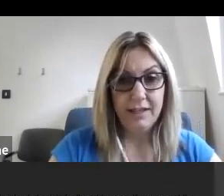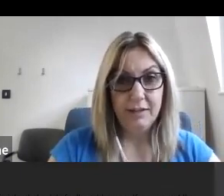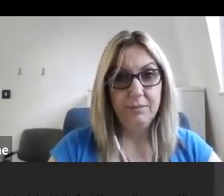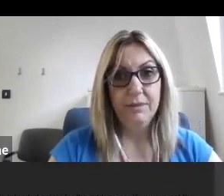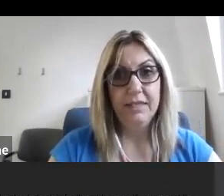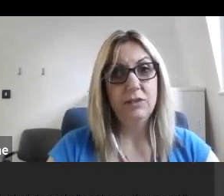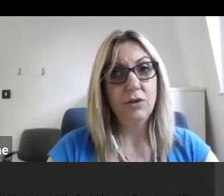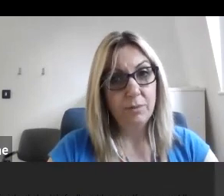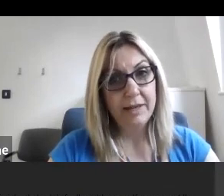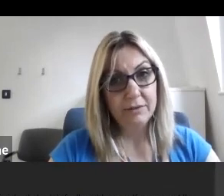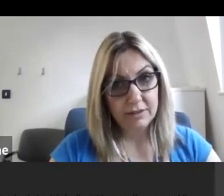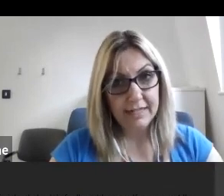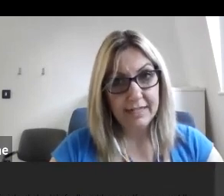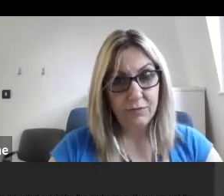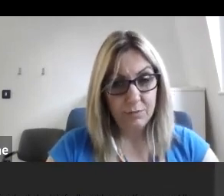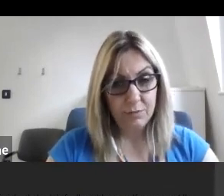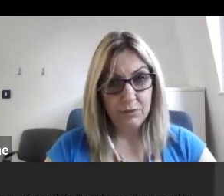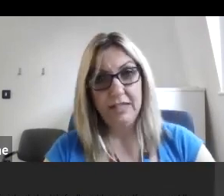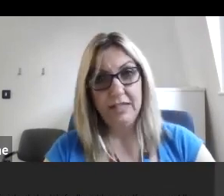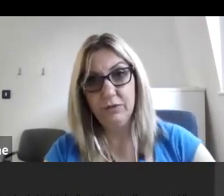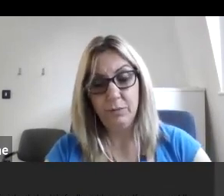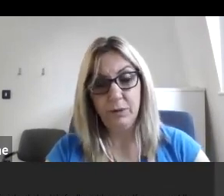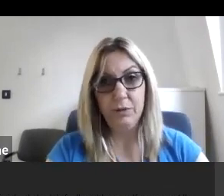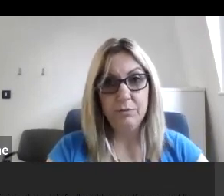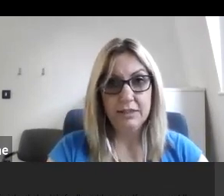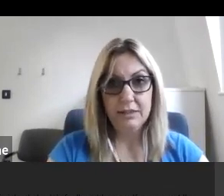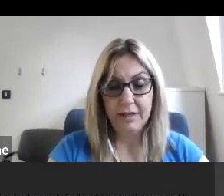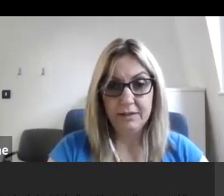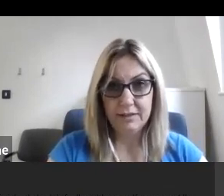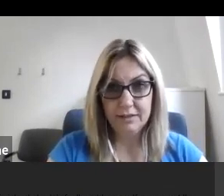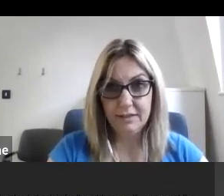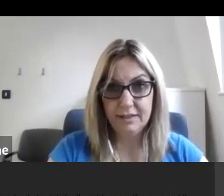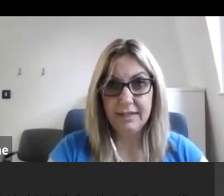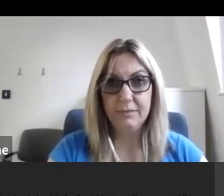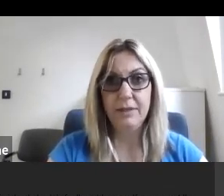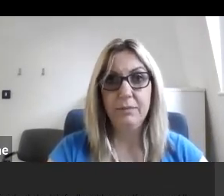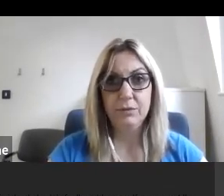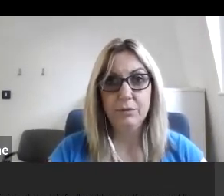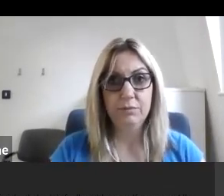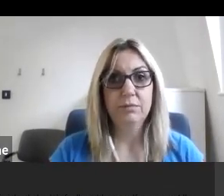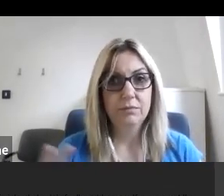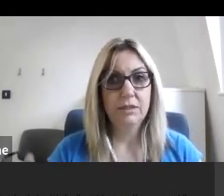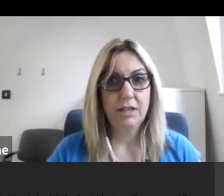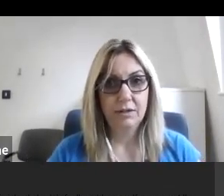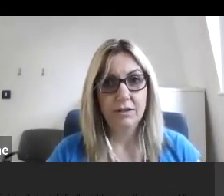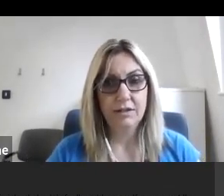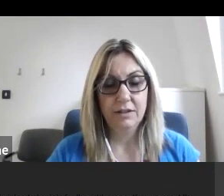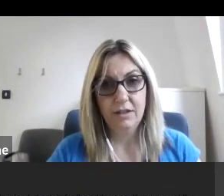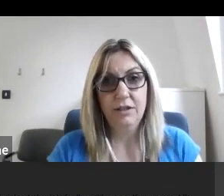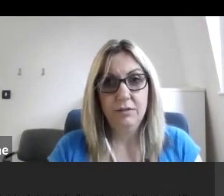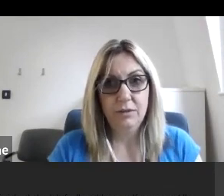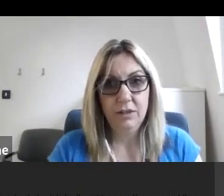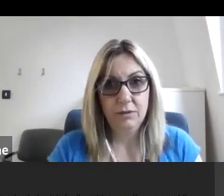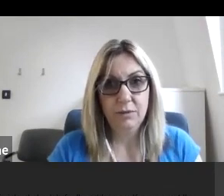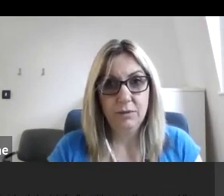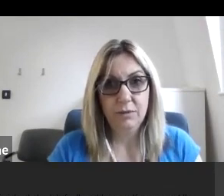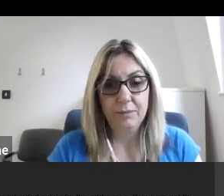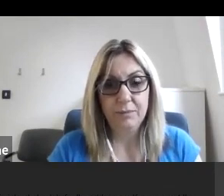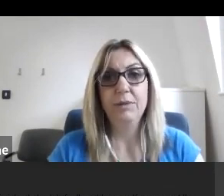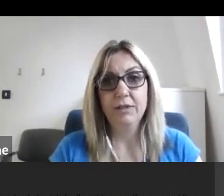group. It's not about telling everybody all of your problems, it's about telling people that